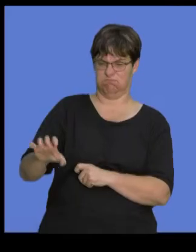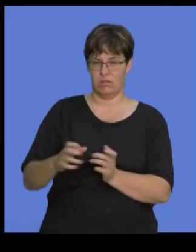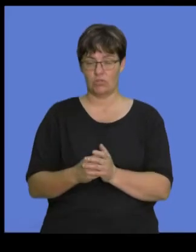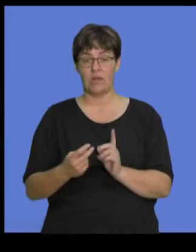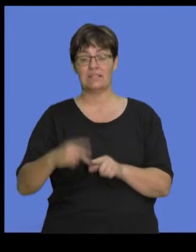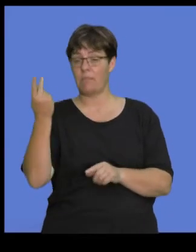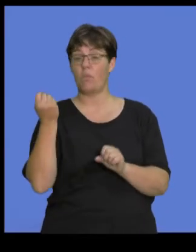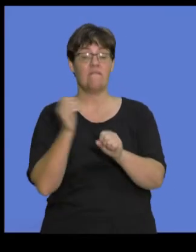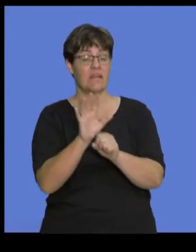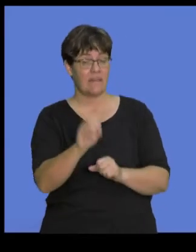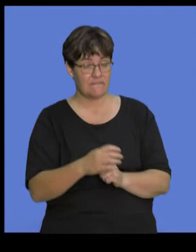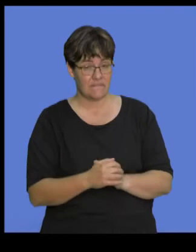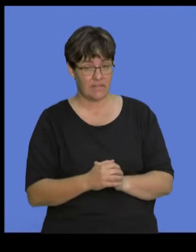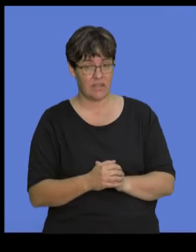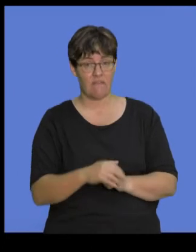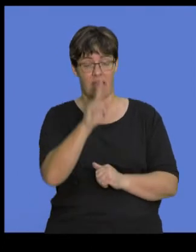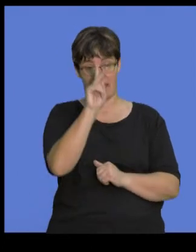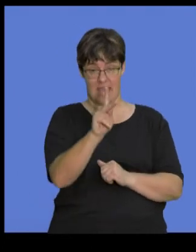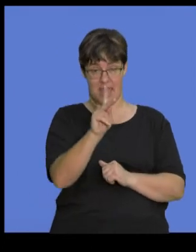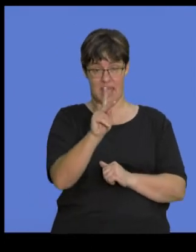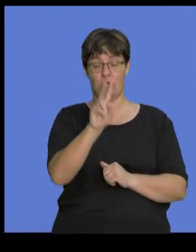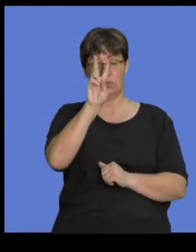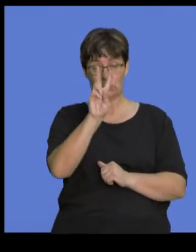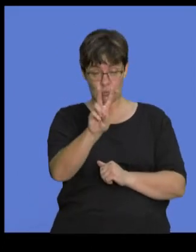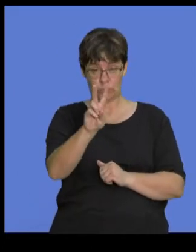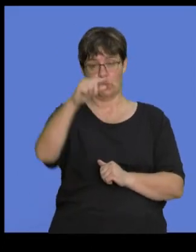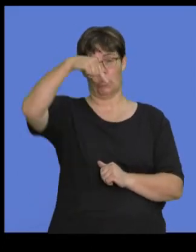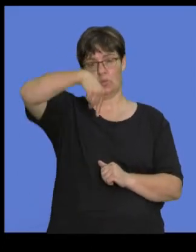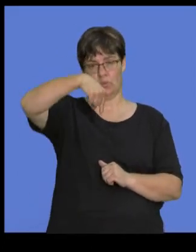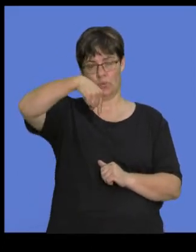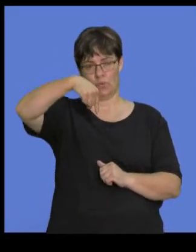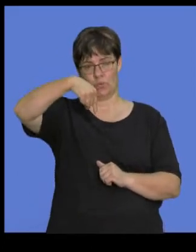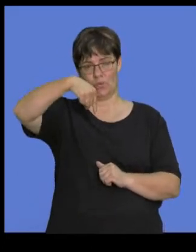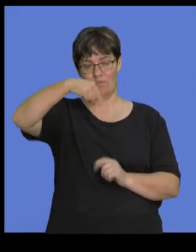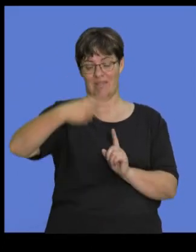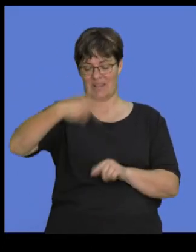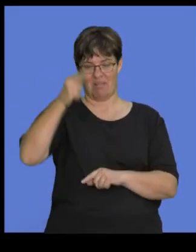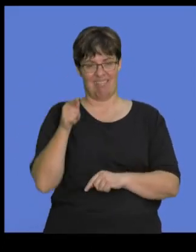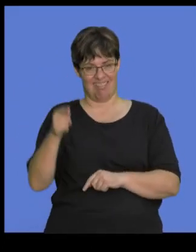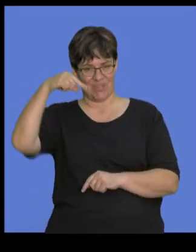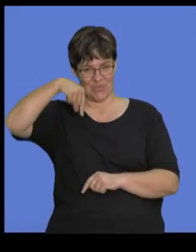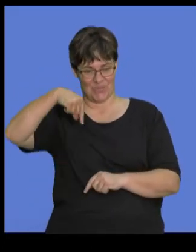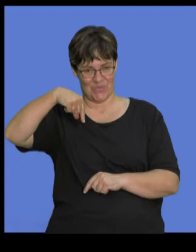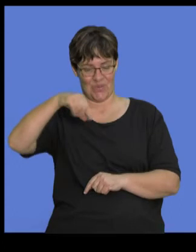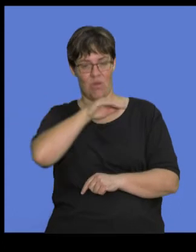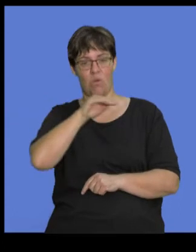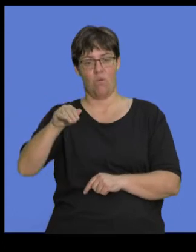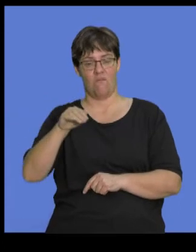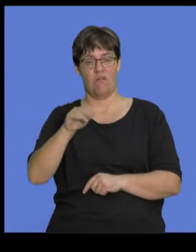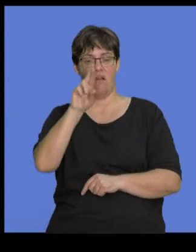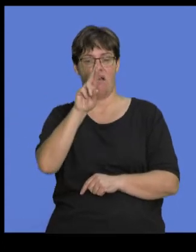if we double the charge, what effect do we have there? We then will have K, 2, Q, that's the doubling part,